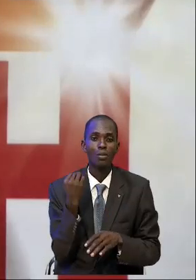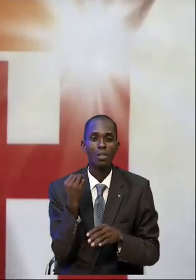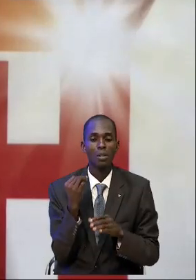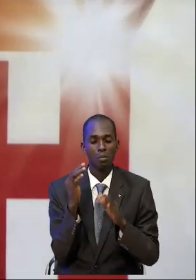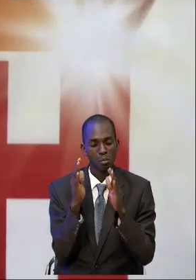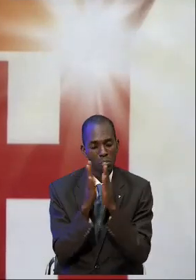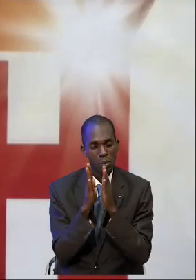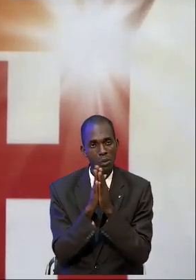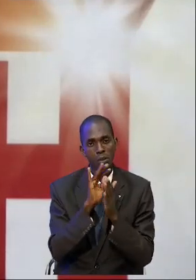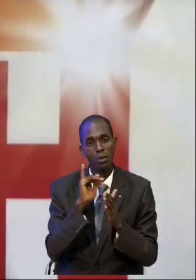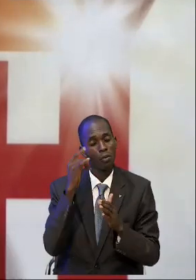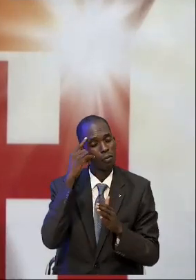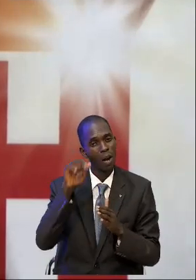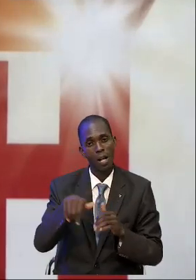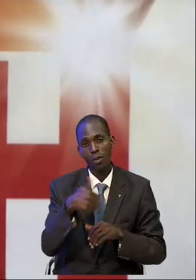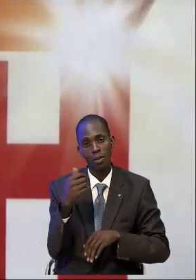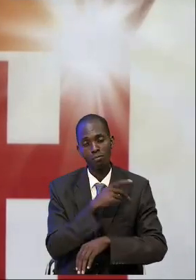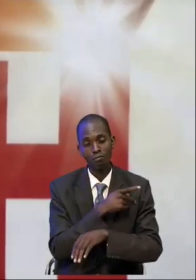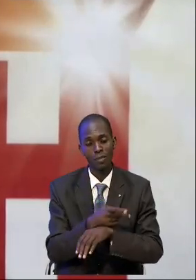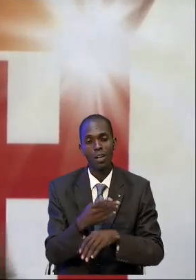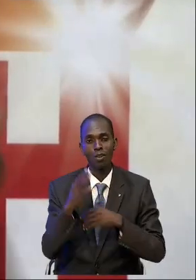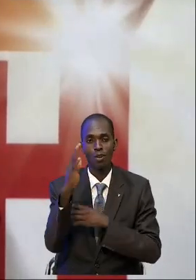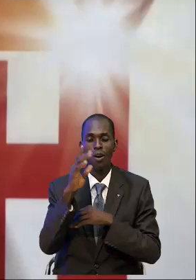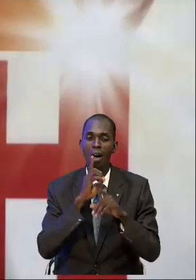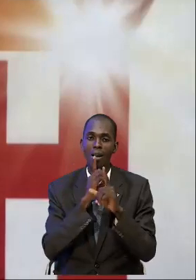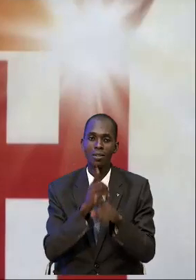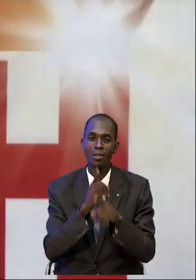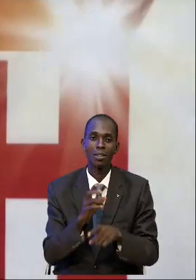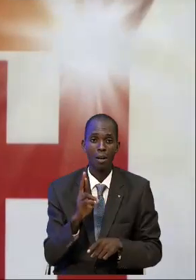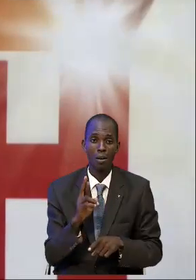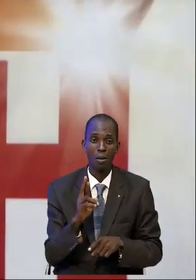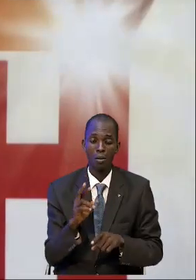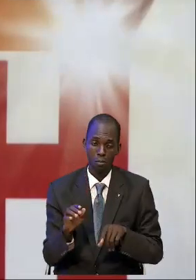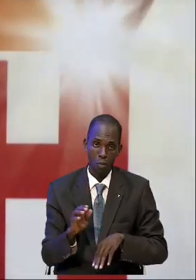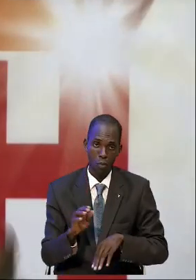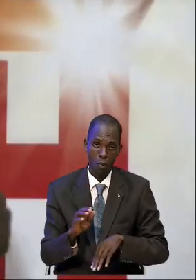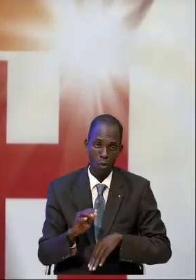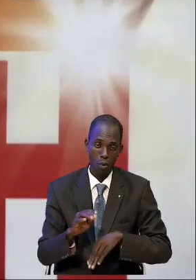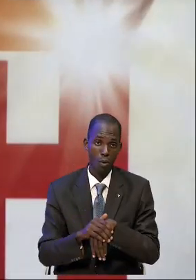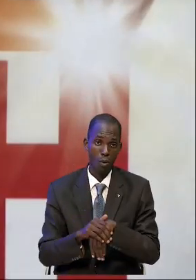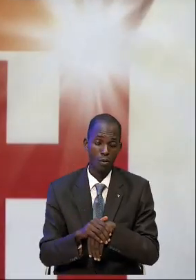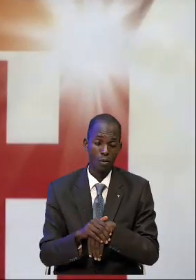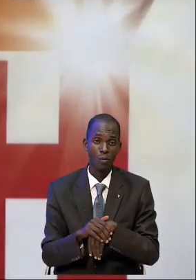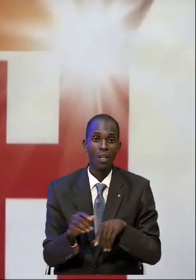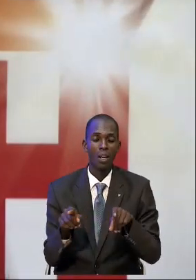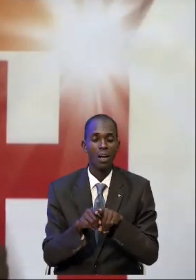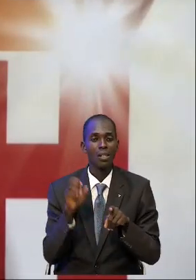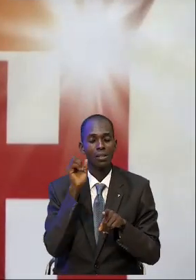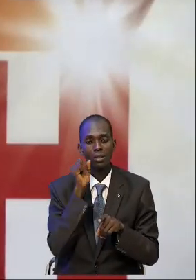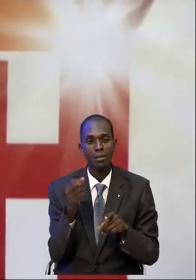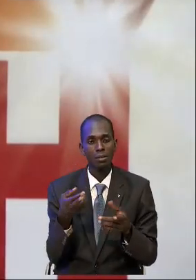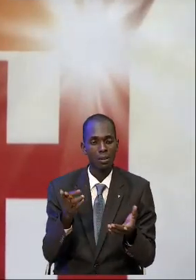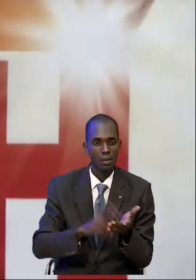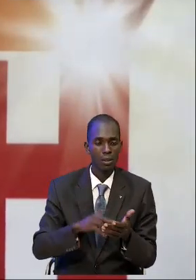During that time, I was praying over for another pregnancy, and the Lord answered me. Along the